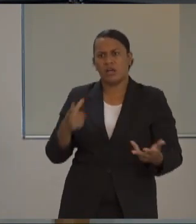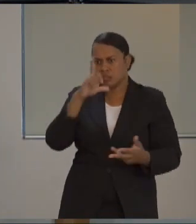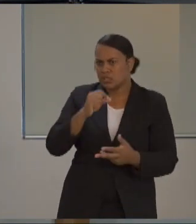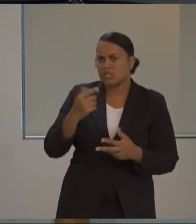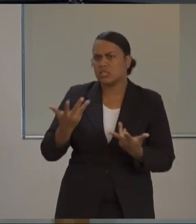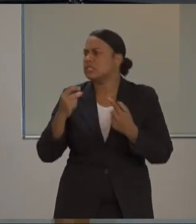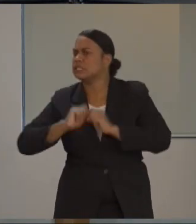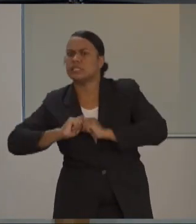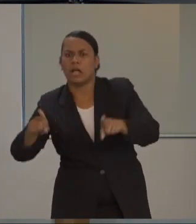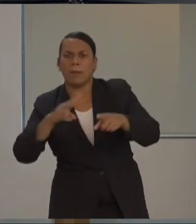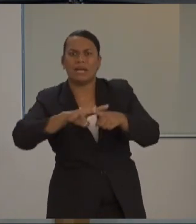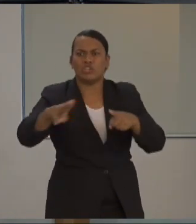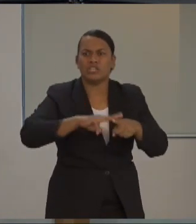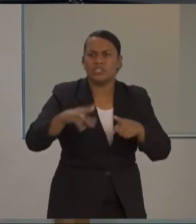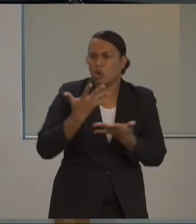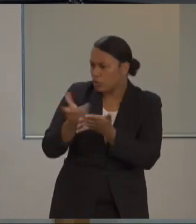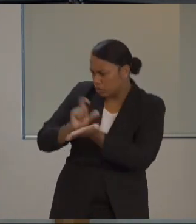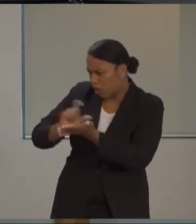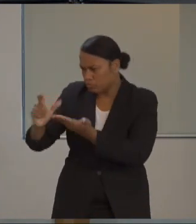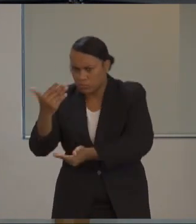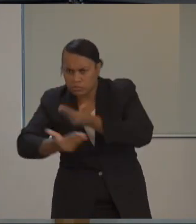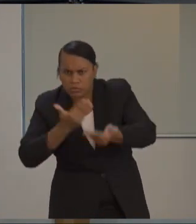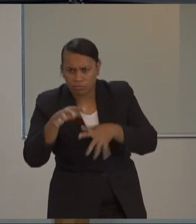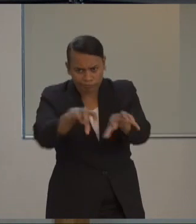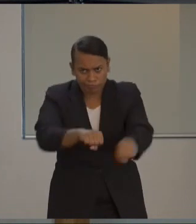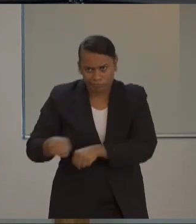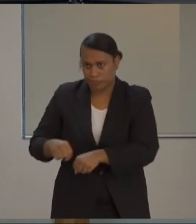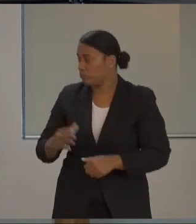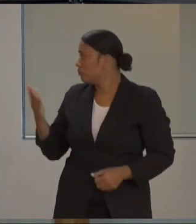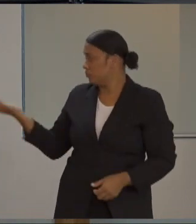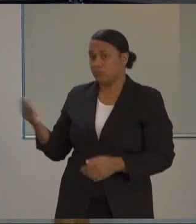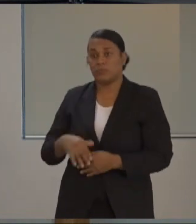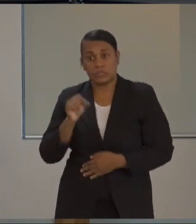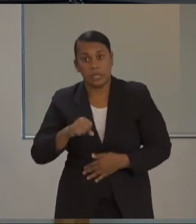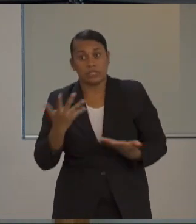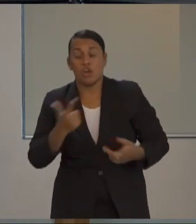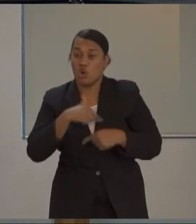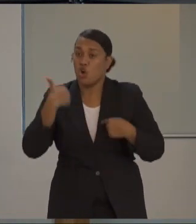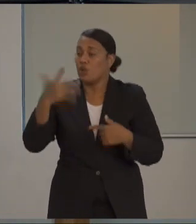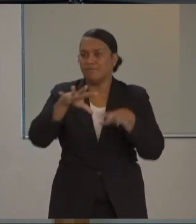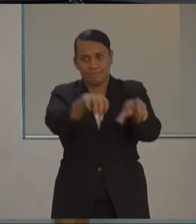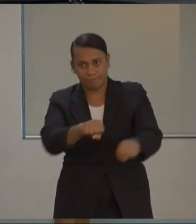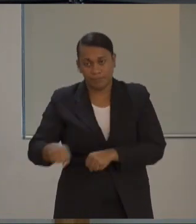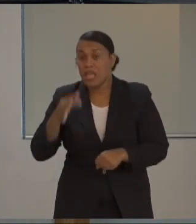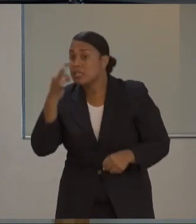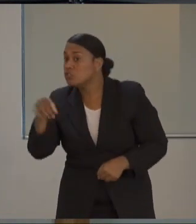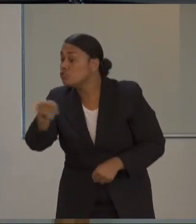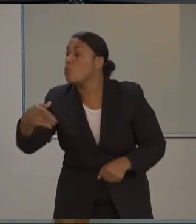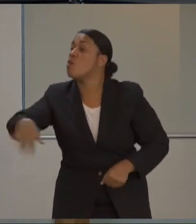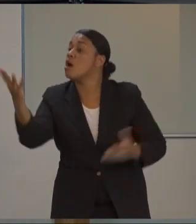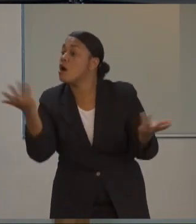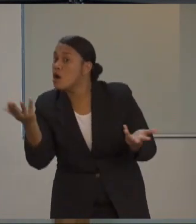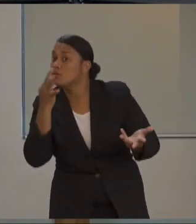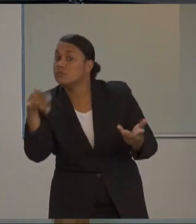terms of maybe making some arrests in that regard? Yes, we've made some arrests in that regard. We've asked them whether they're going to. We're not going to stop them